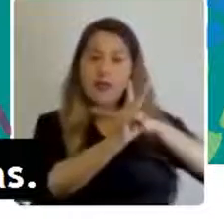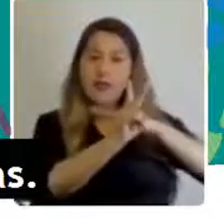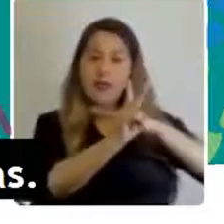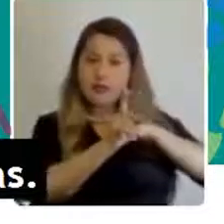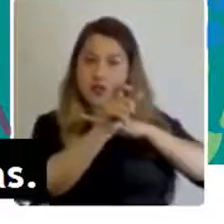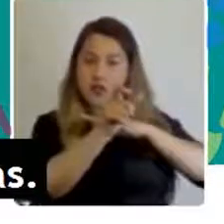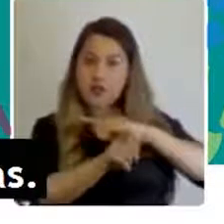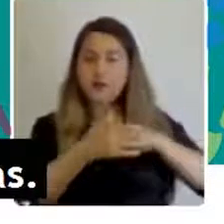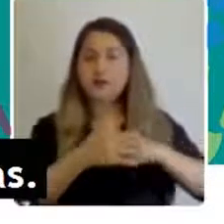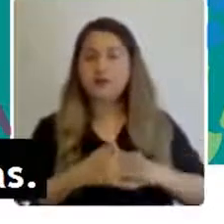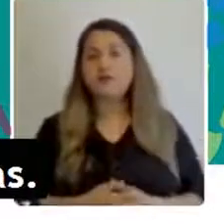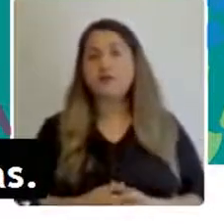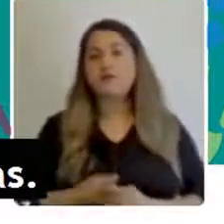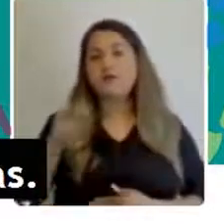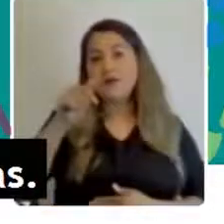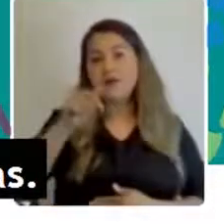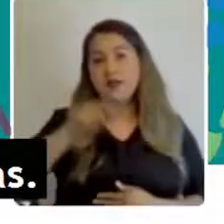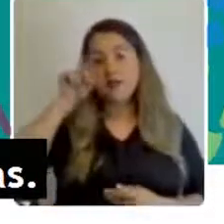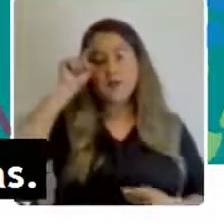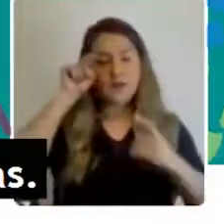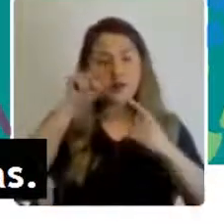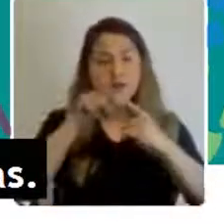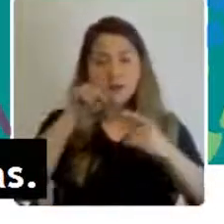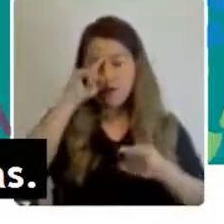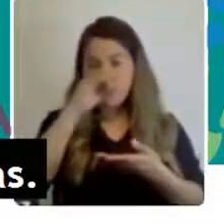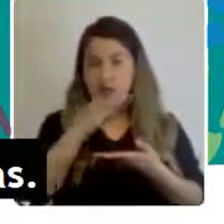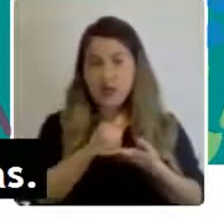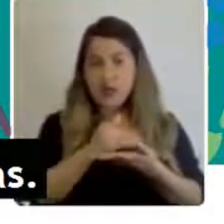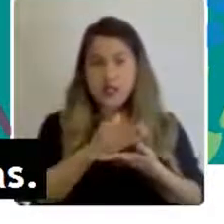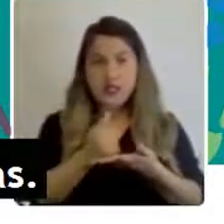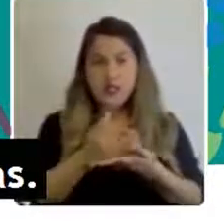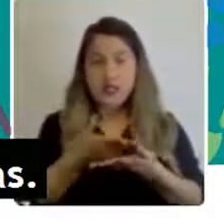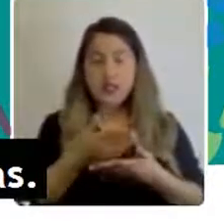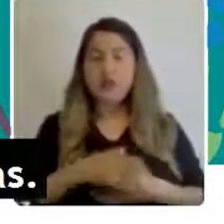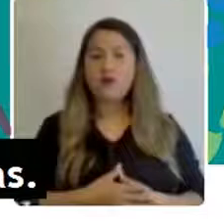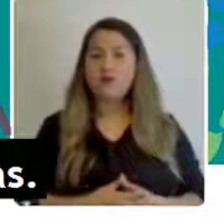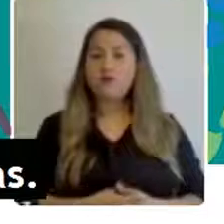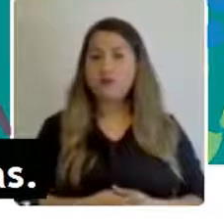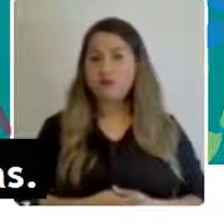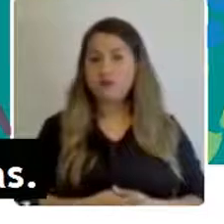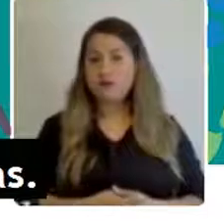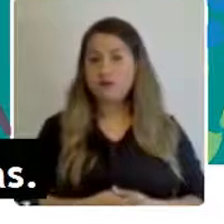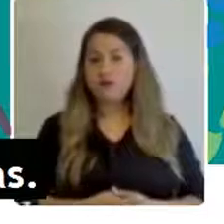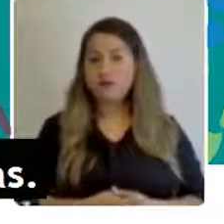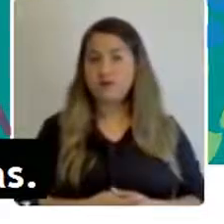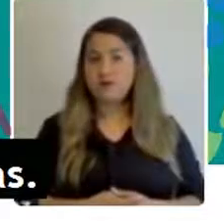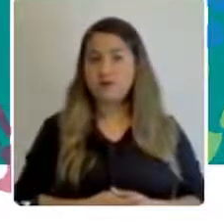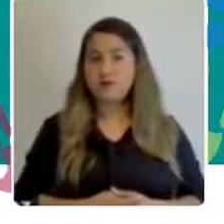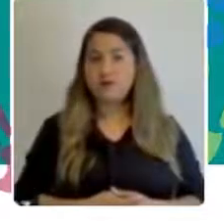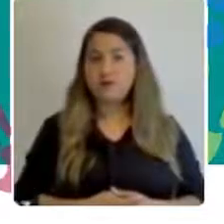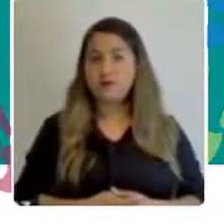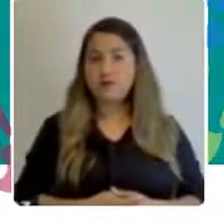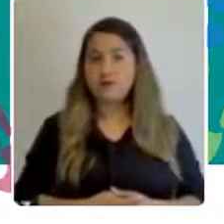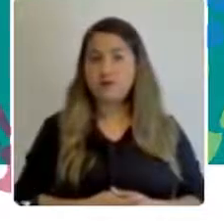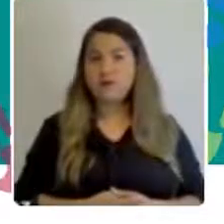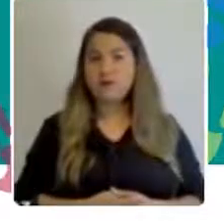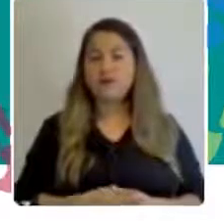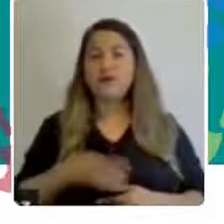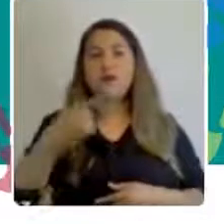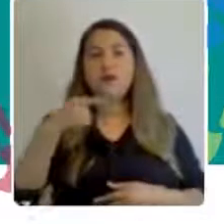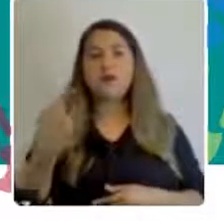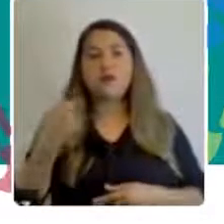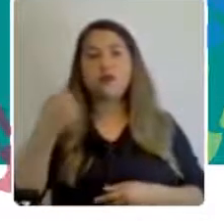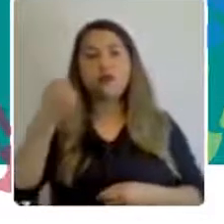built together as a community, all together with all member states, specific measures. And these